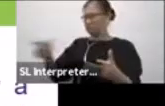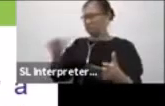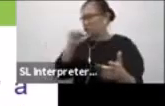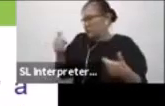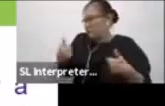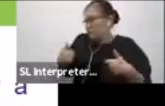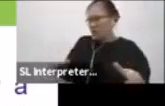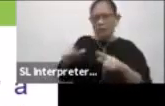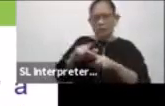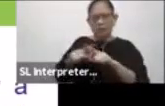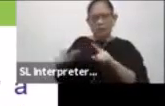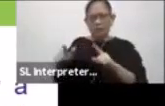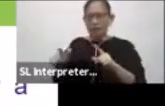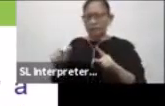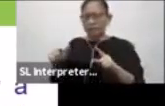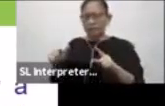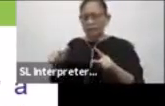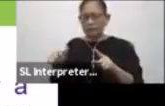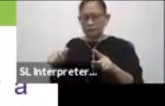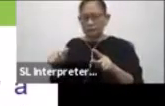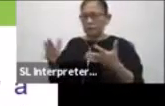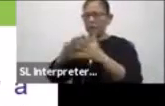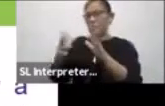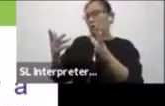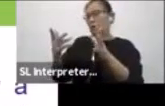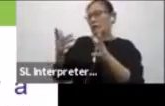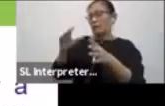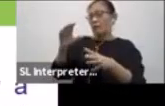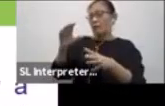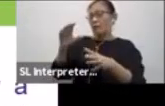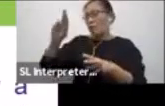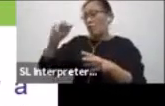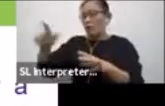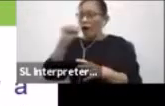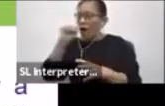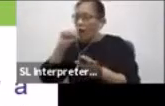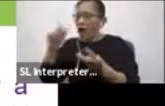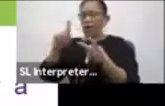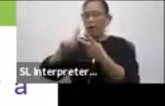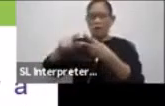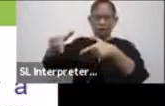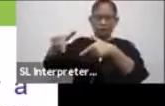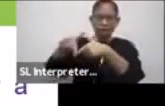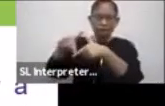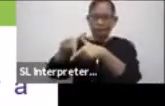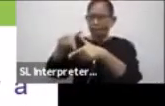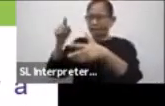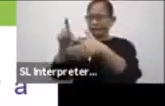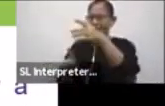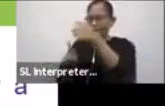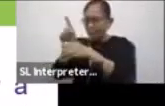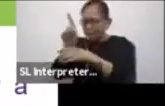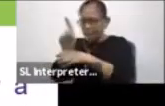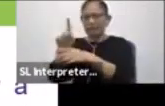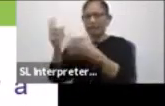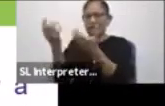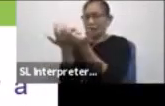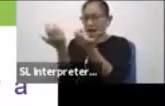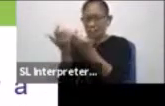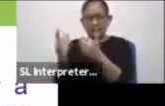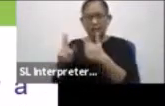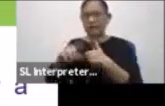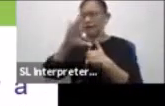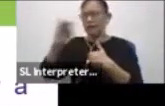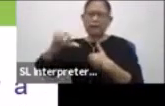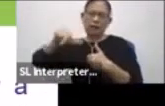acts include intercourse, anal or oral sex, forced sexual behavior with other individuals, other sexual activities that